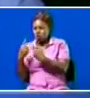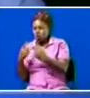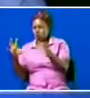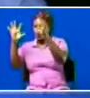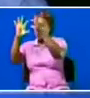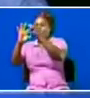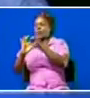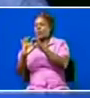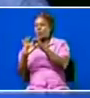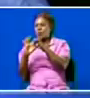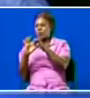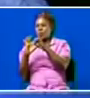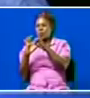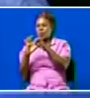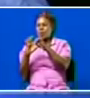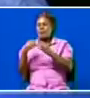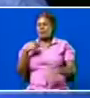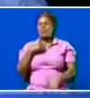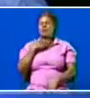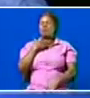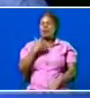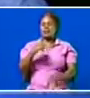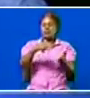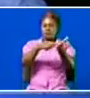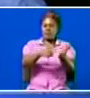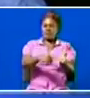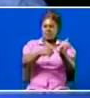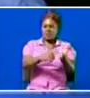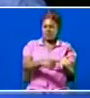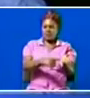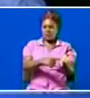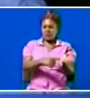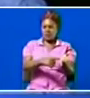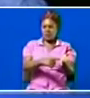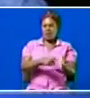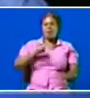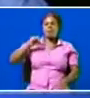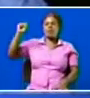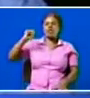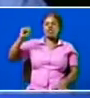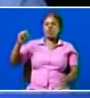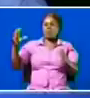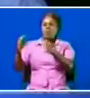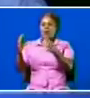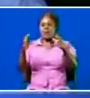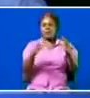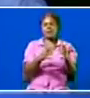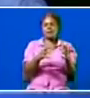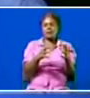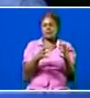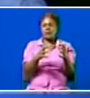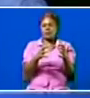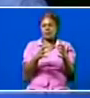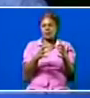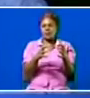margin, I want to emphasize that it is about the political parties,